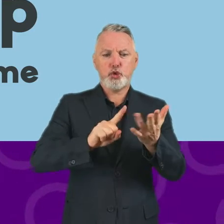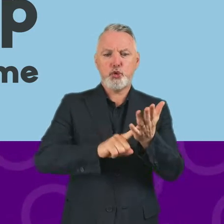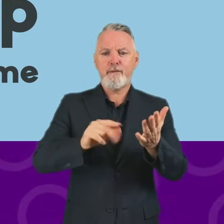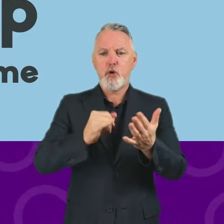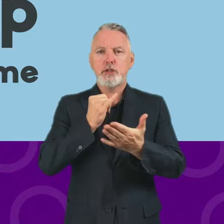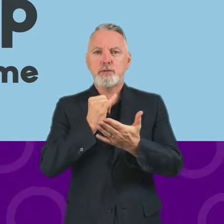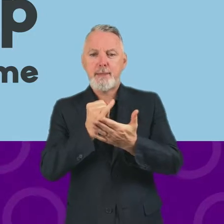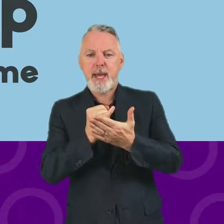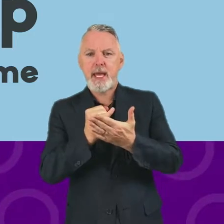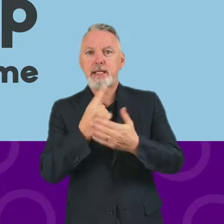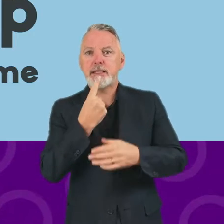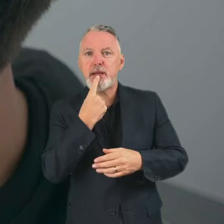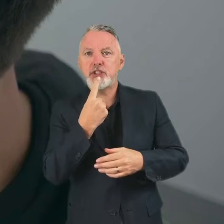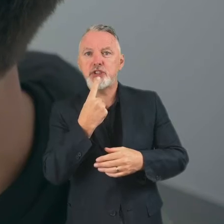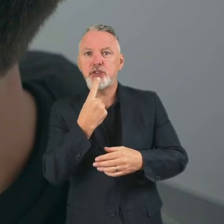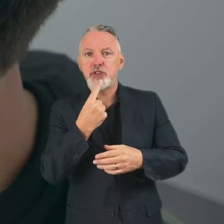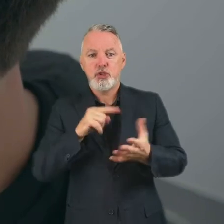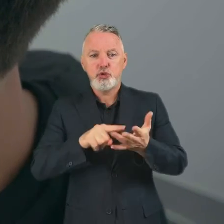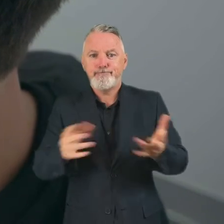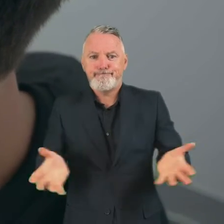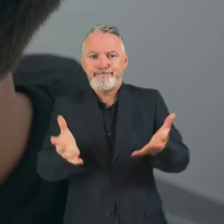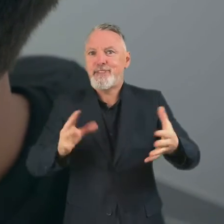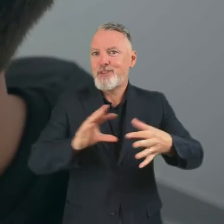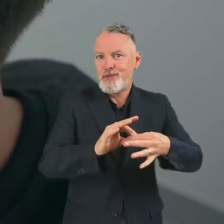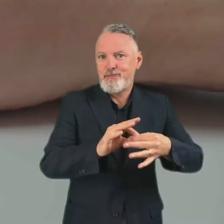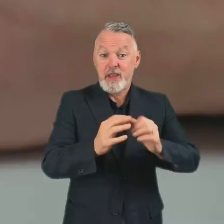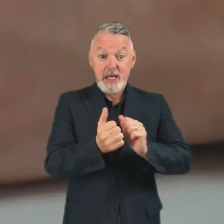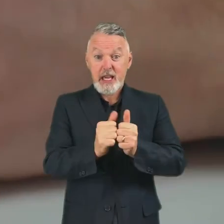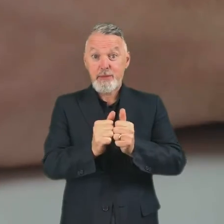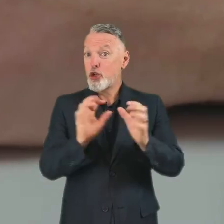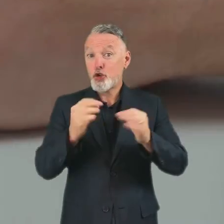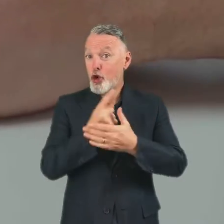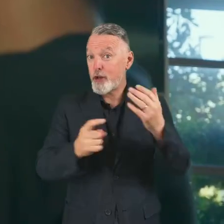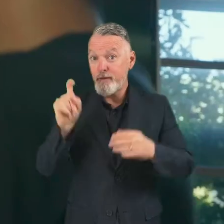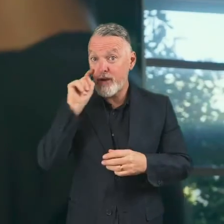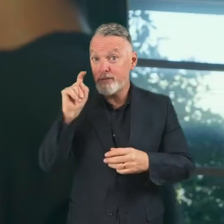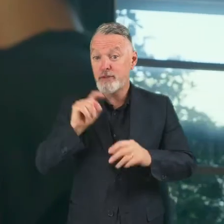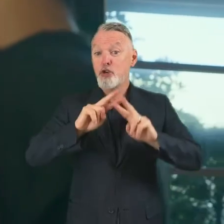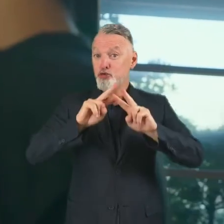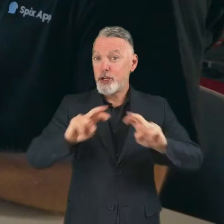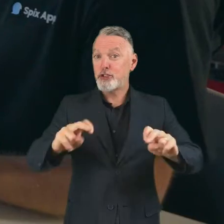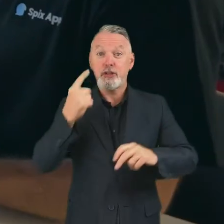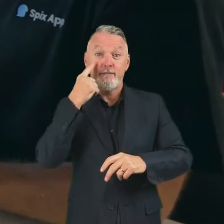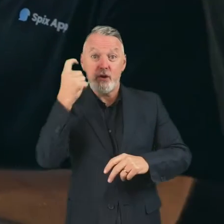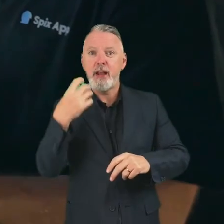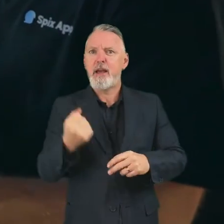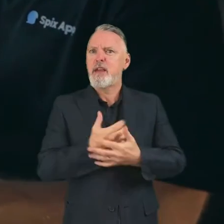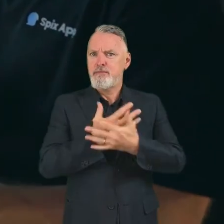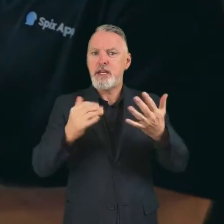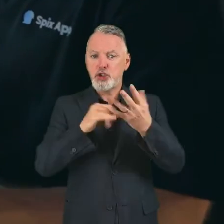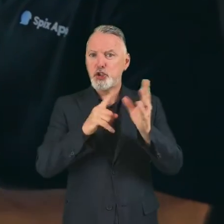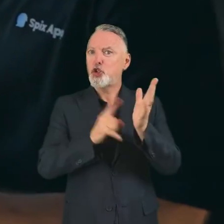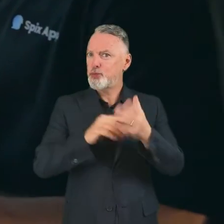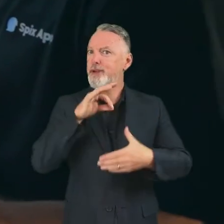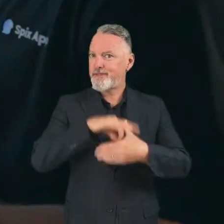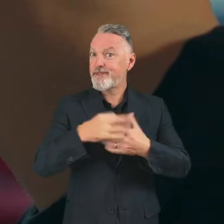connection and rich interaction in-game. Contrary to popular belief, gaming is not only for fun. Research also shows that it can have significant social